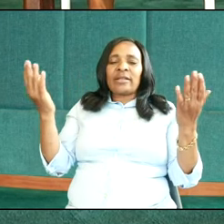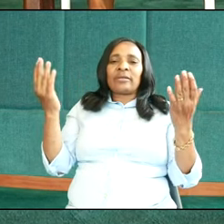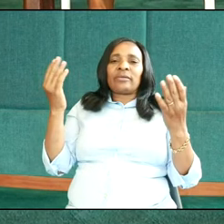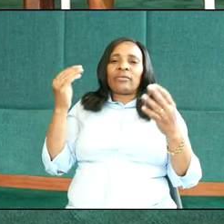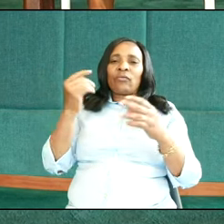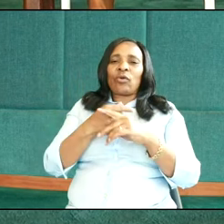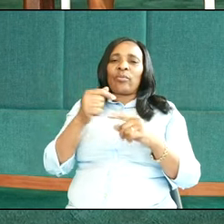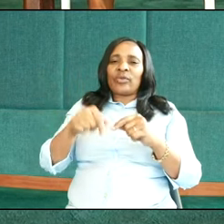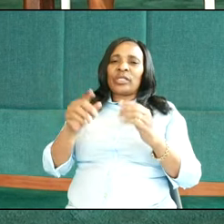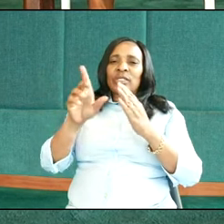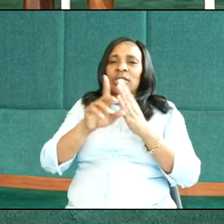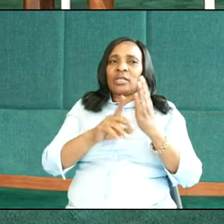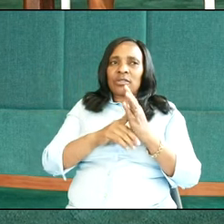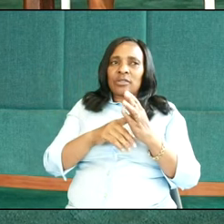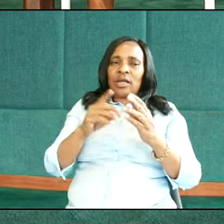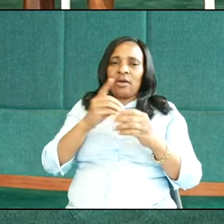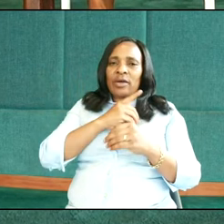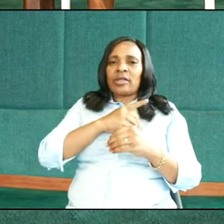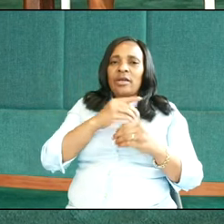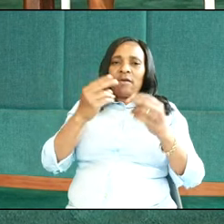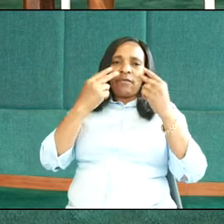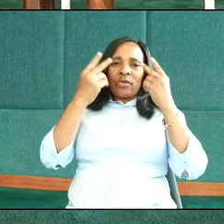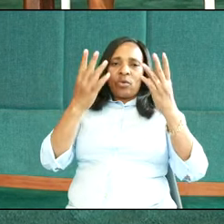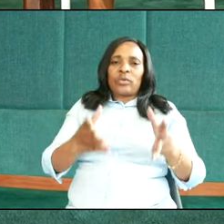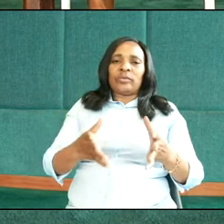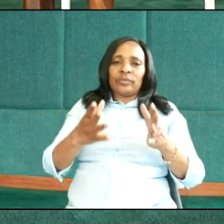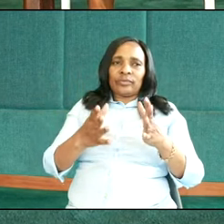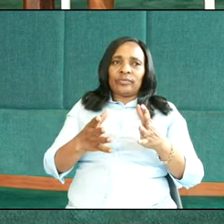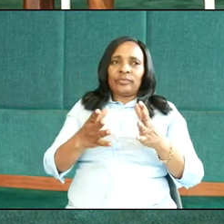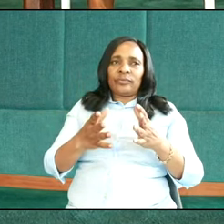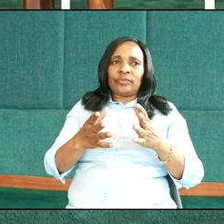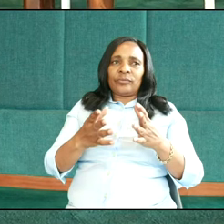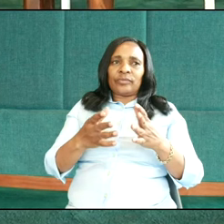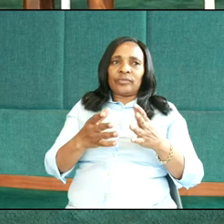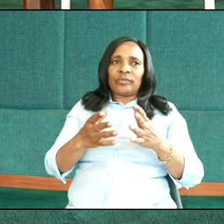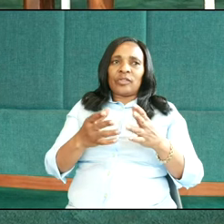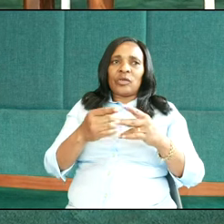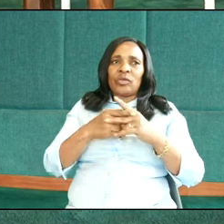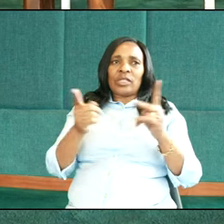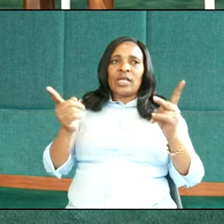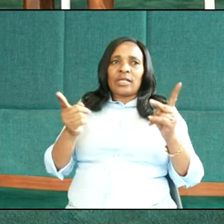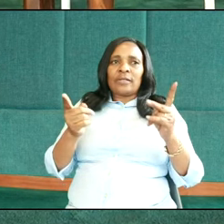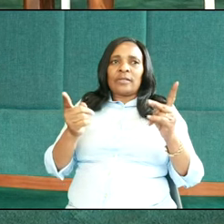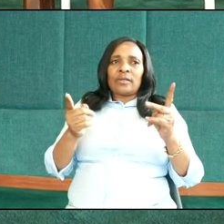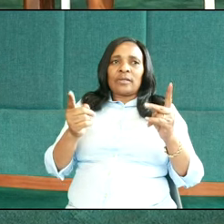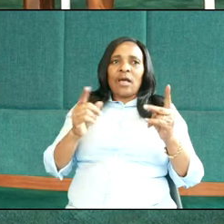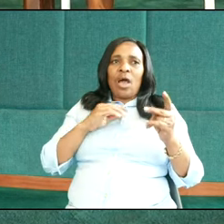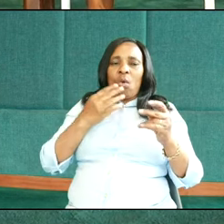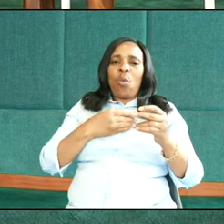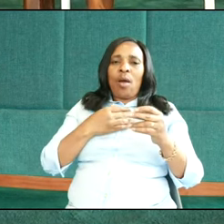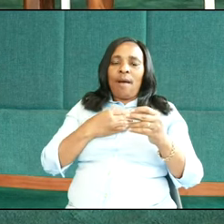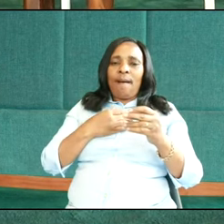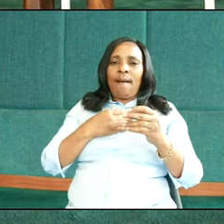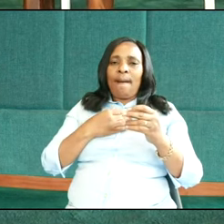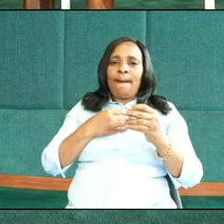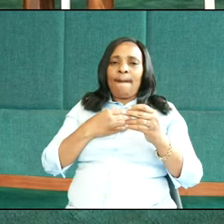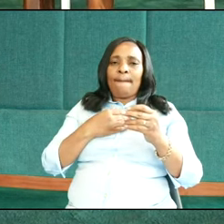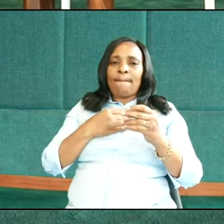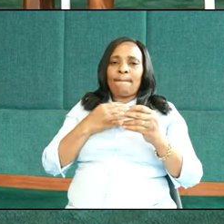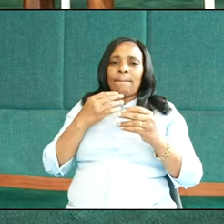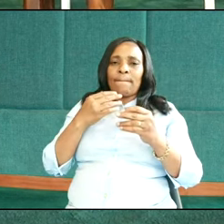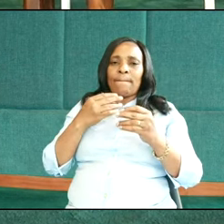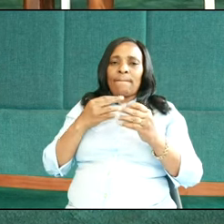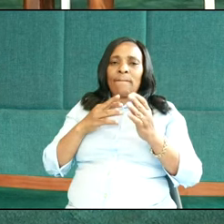have for our dear viewer as we conclude. We'll start at our very right over there.